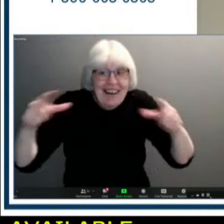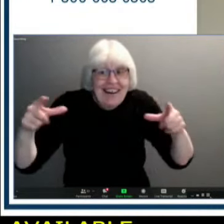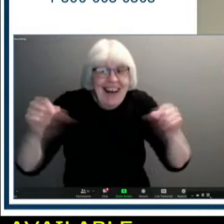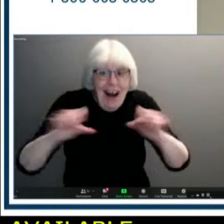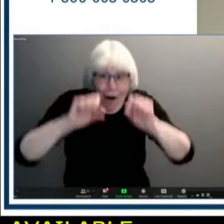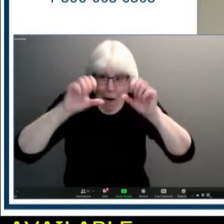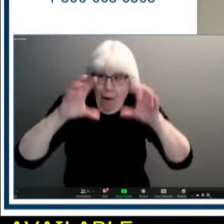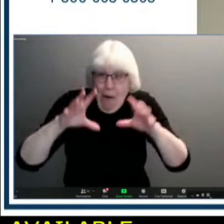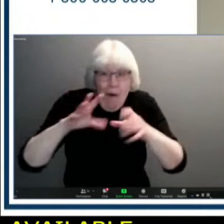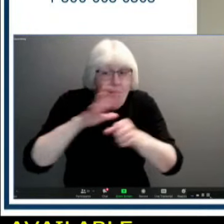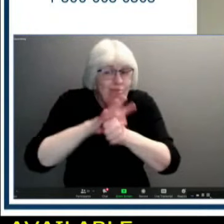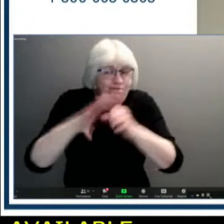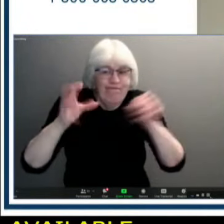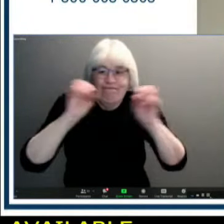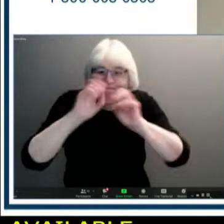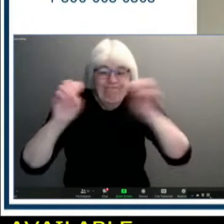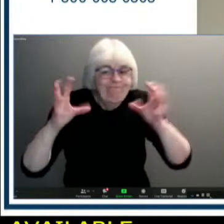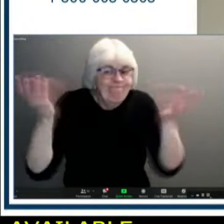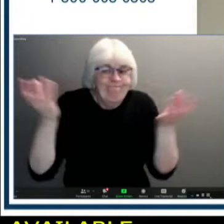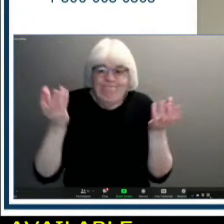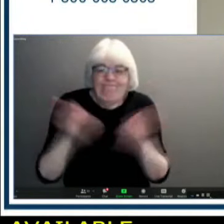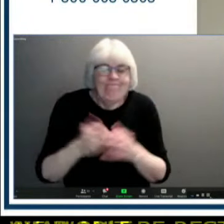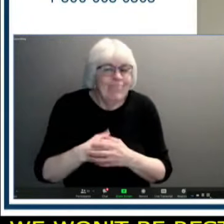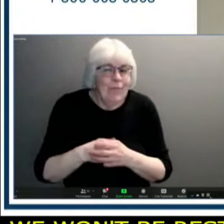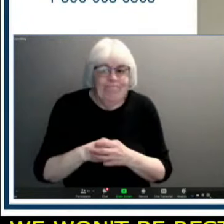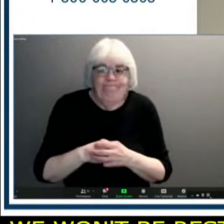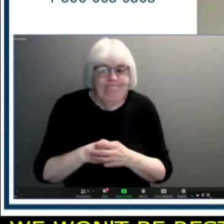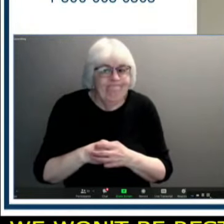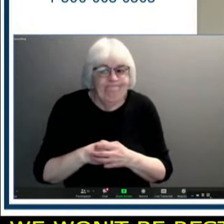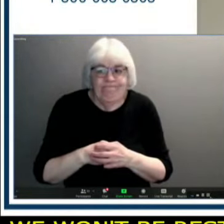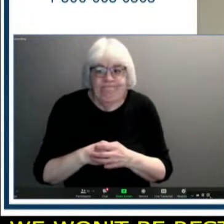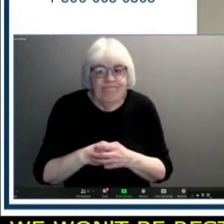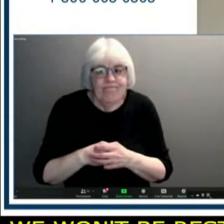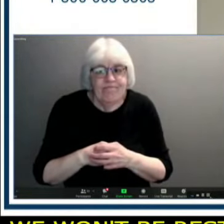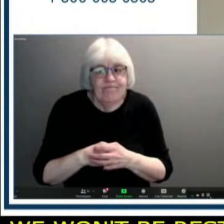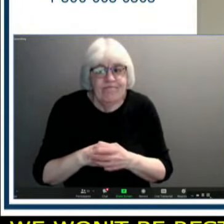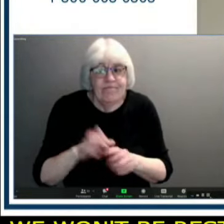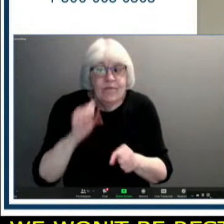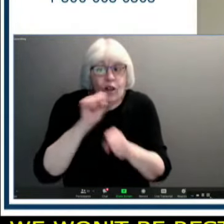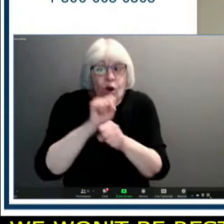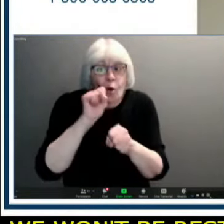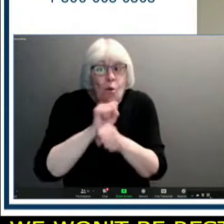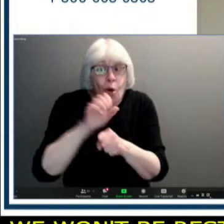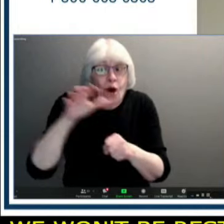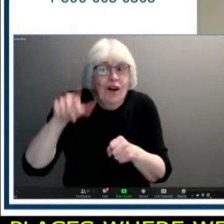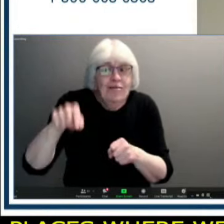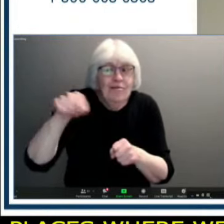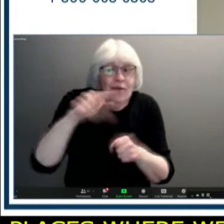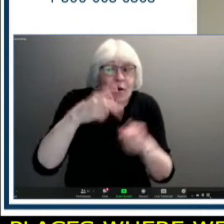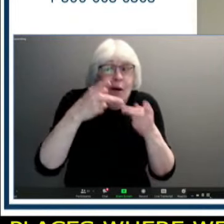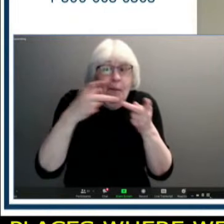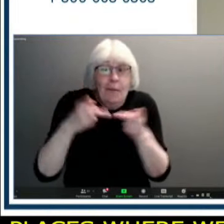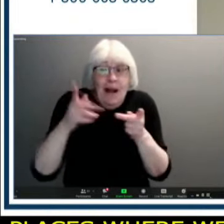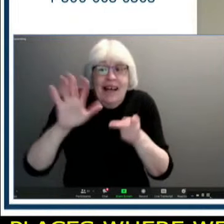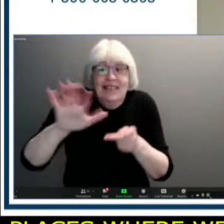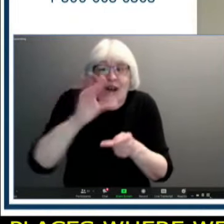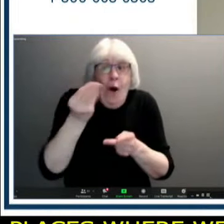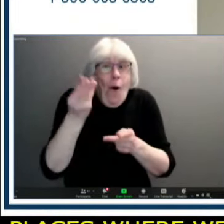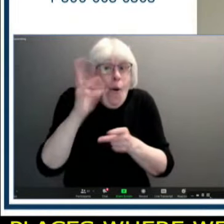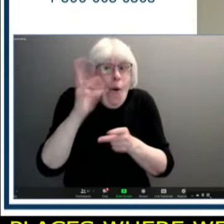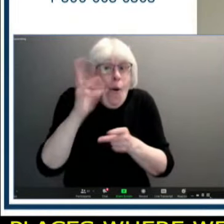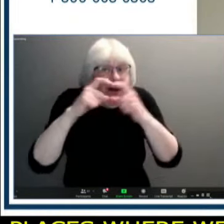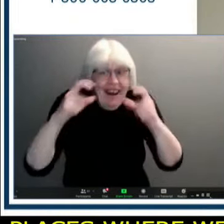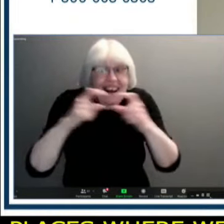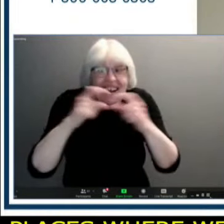tests. We're also pausing our workplace testing programs in lower risk workplaces. So